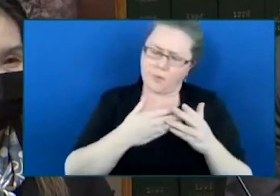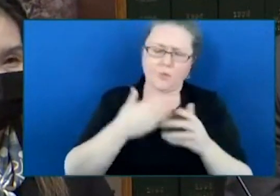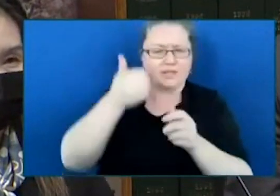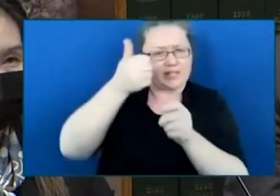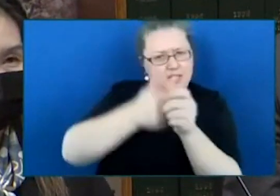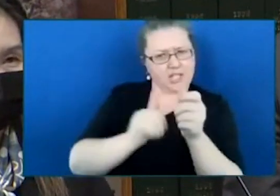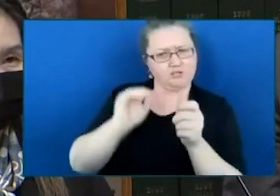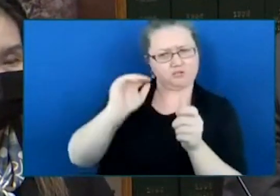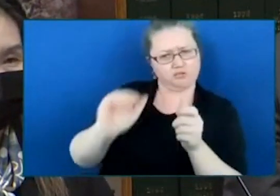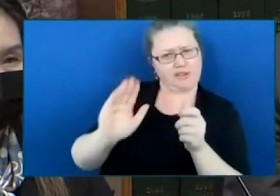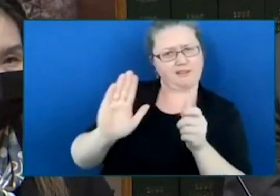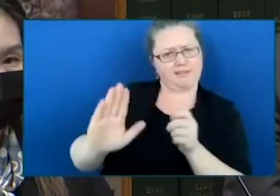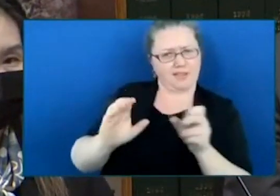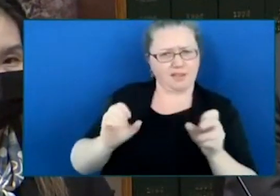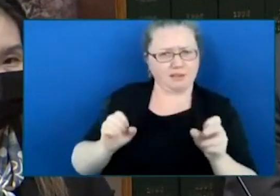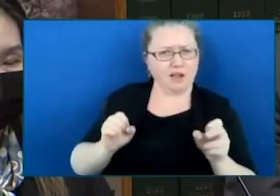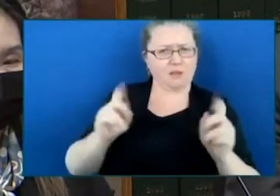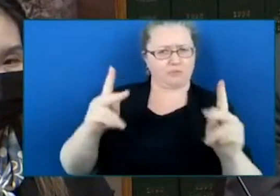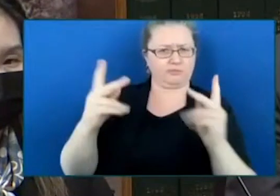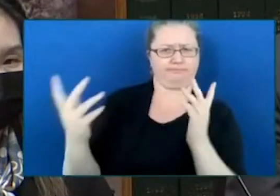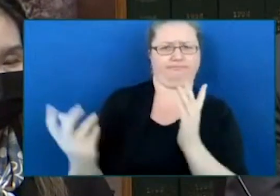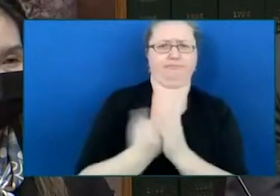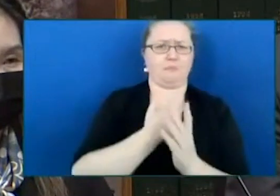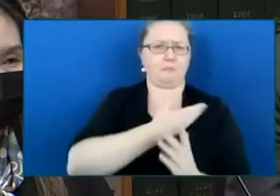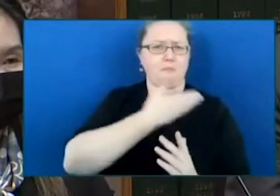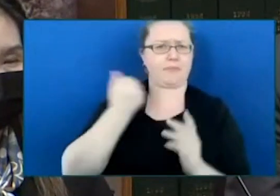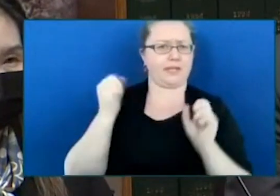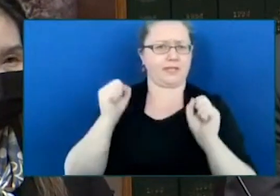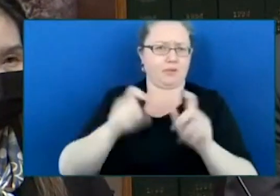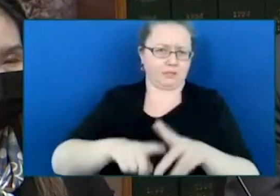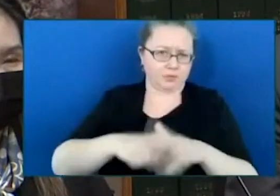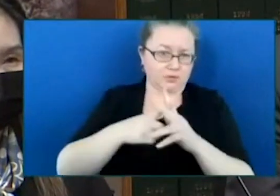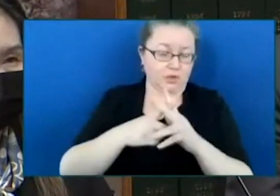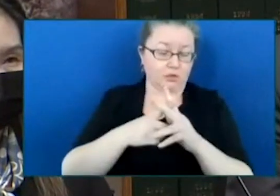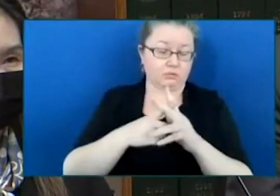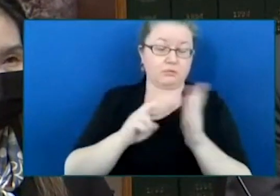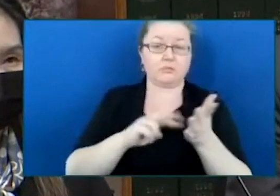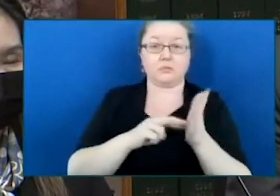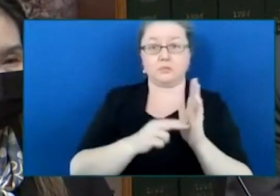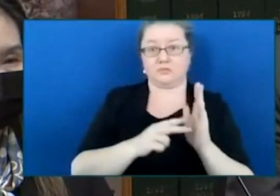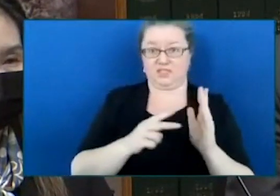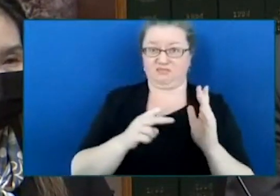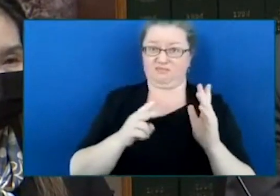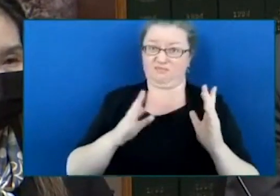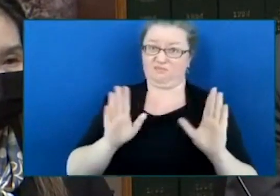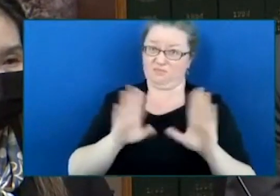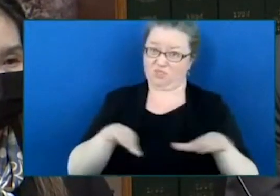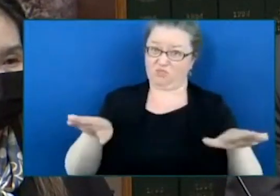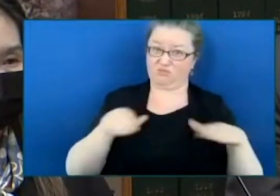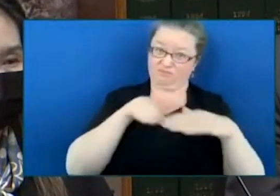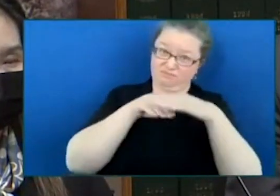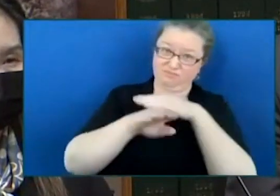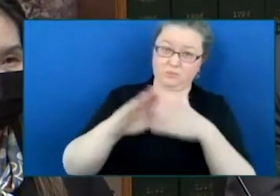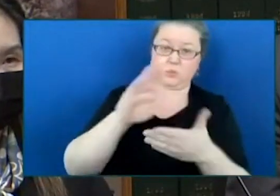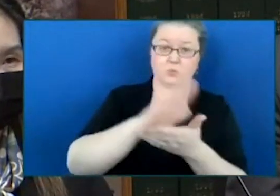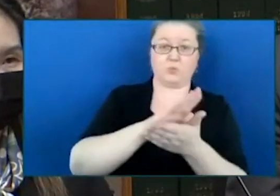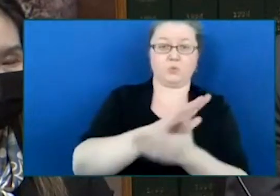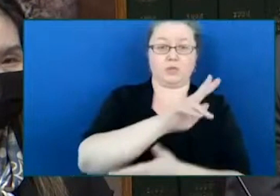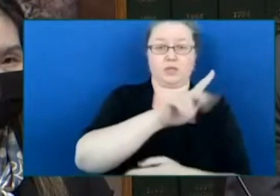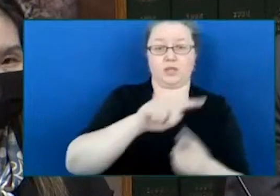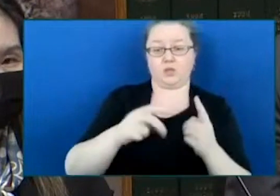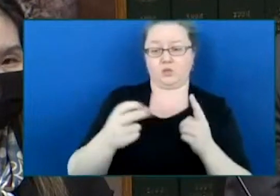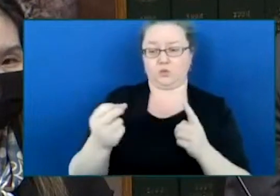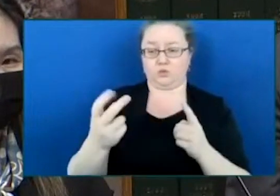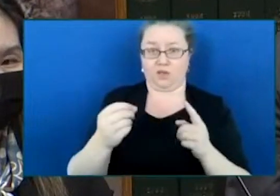the social fabric of our province. As K-12 enrollment continues to grow, we are continuing investments to match.